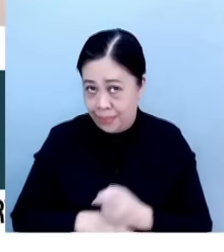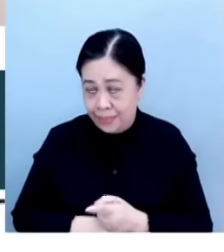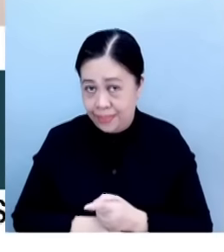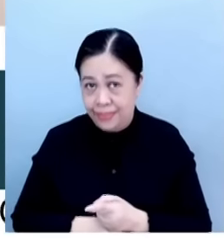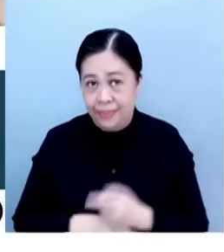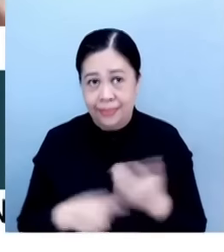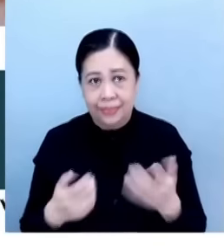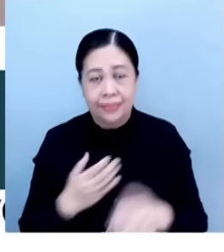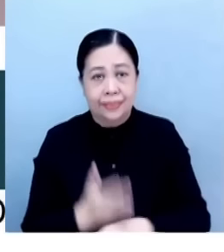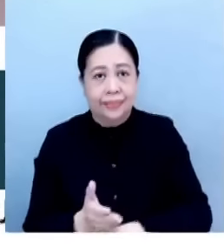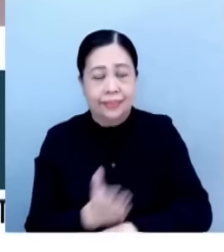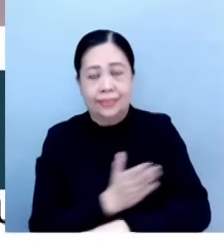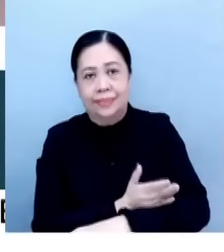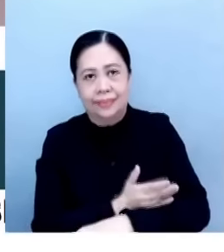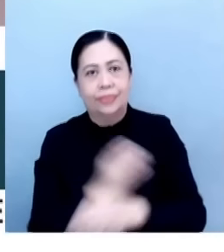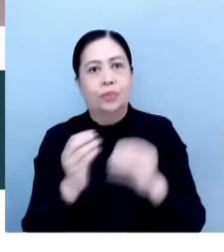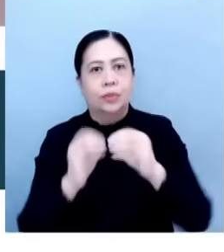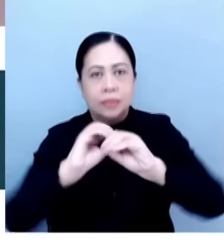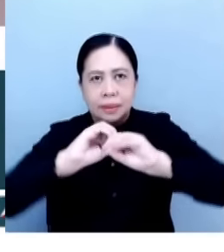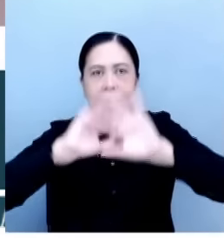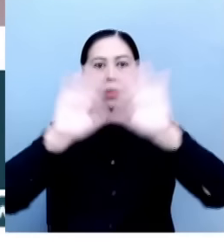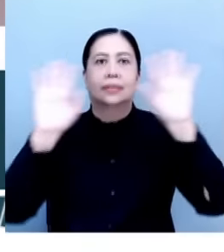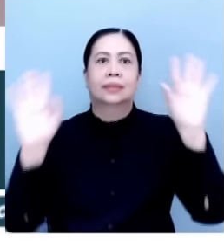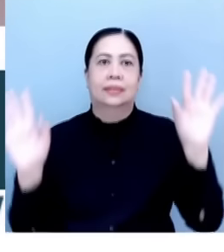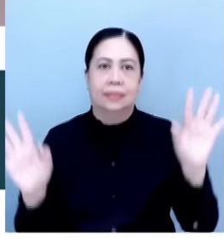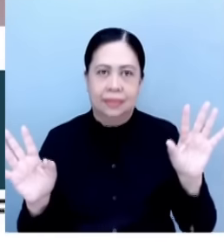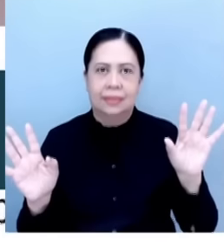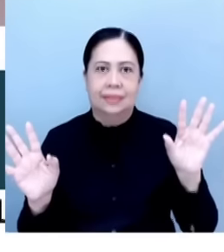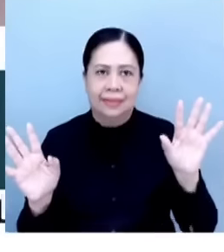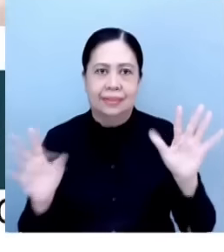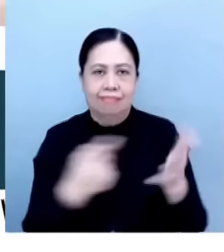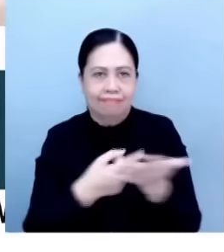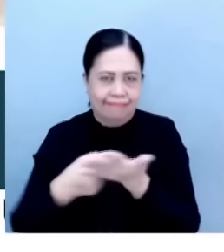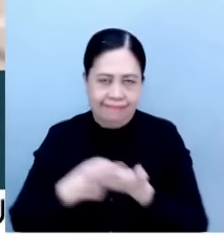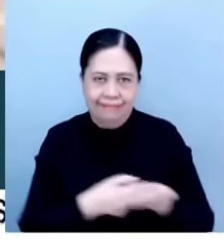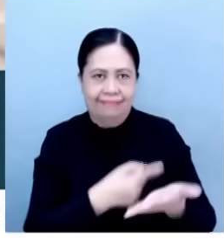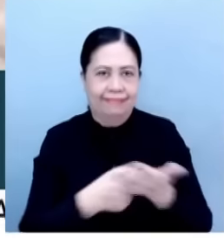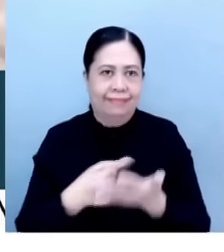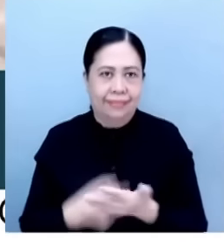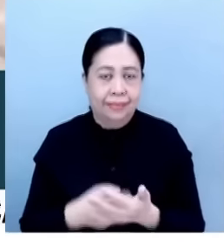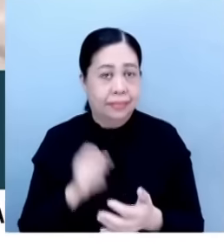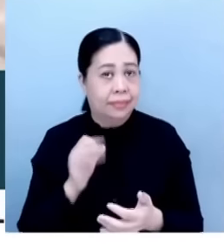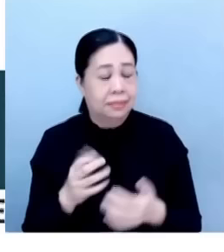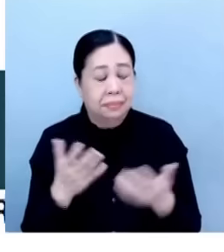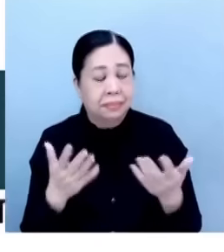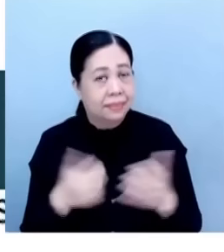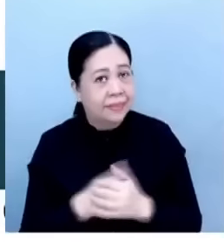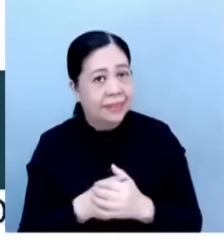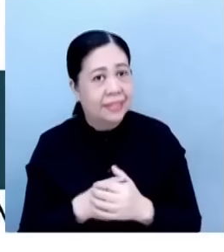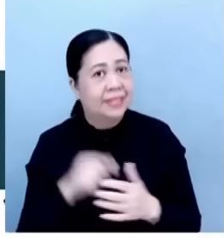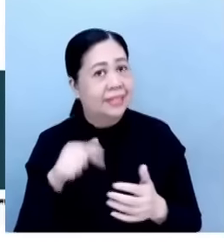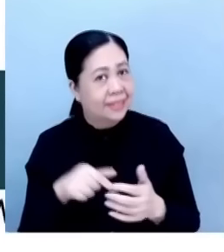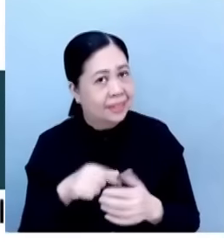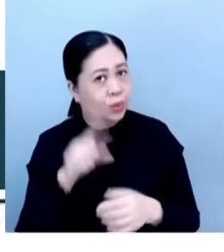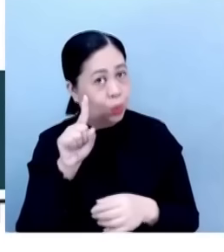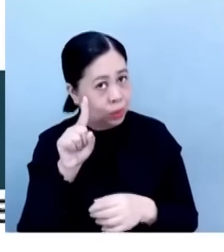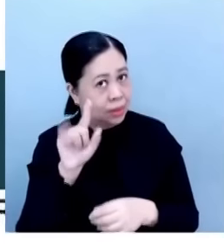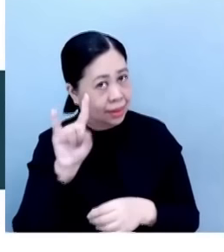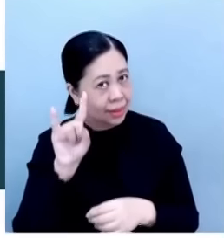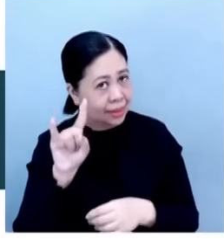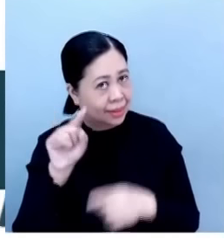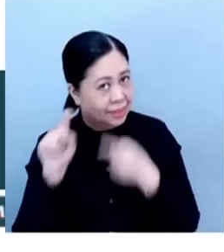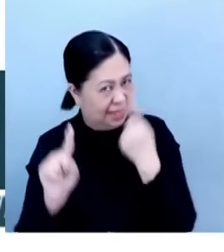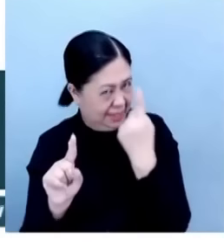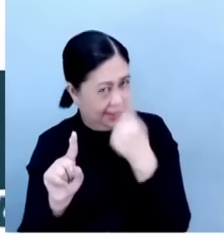ba? Para magkaroon ng mas malinaw na public discussion. I mean, if there's anything, this is just one ad that we're talking